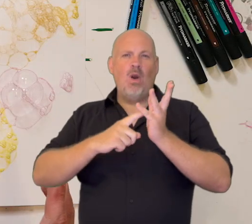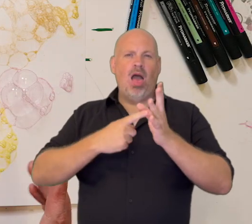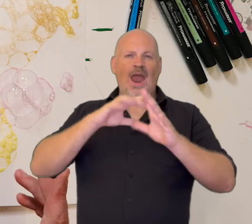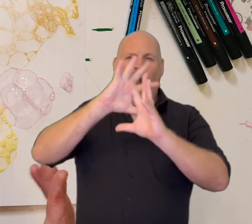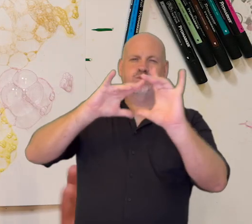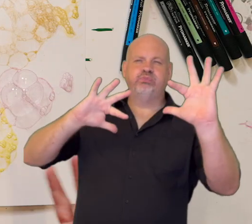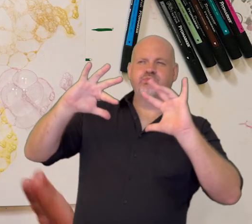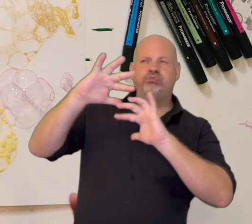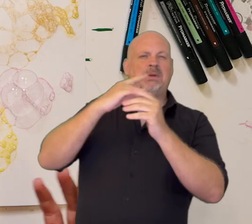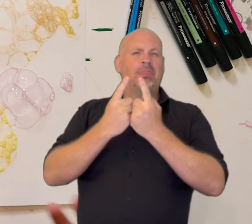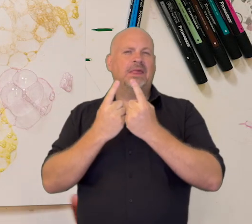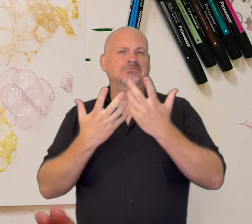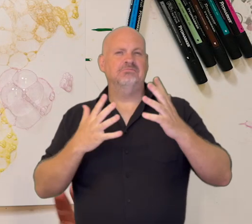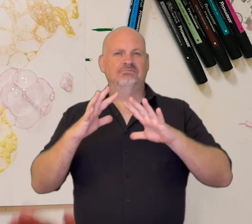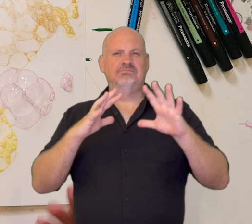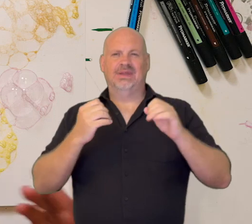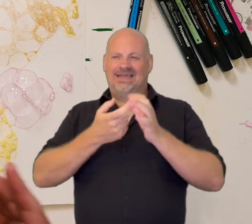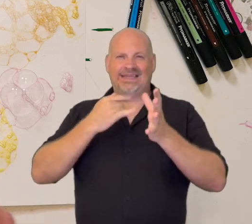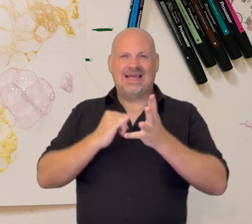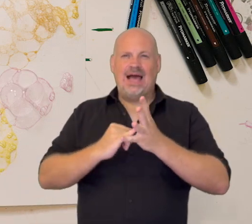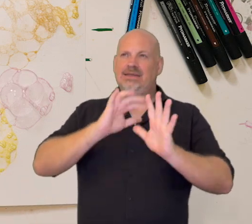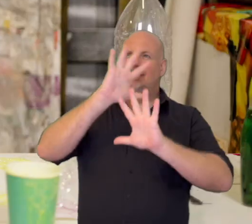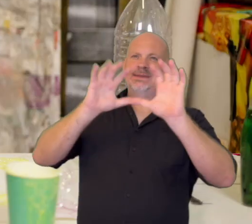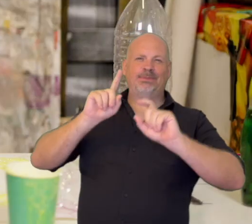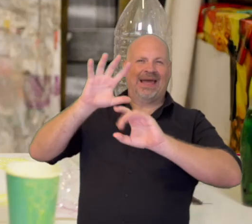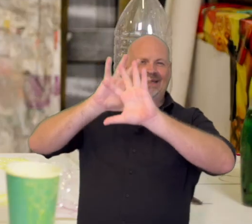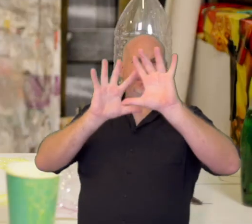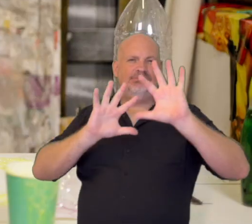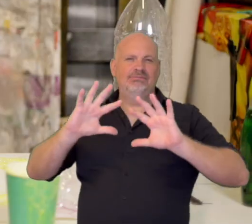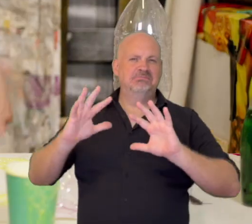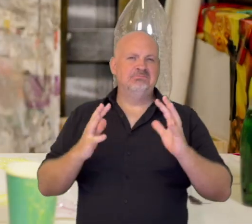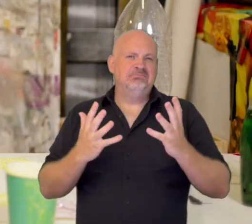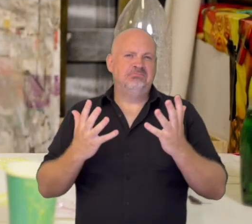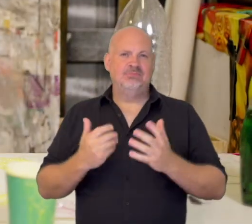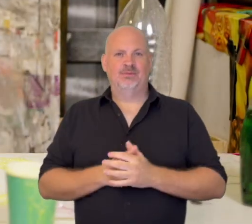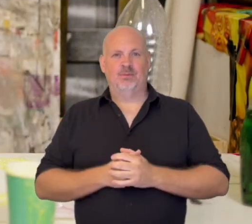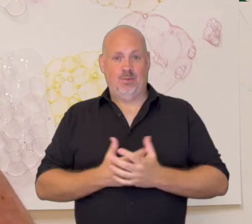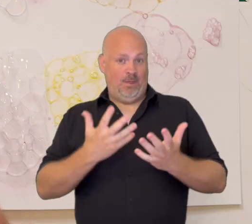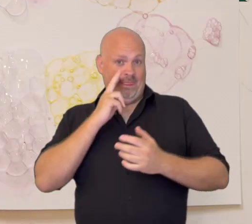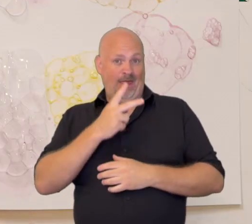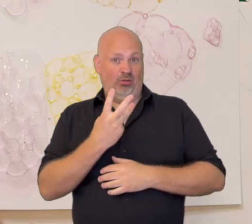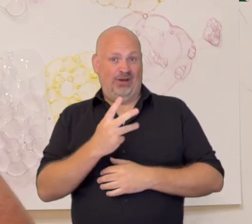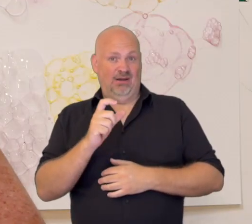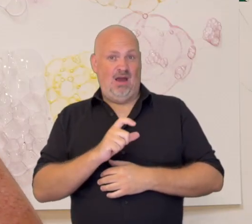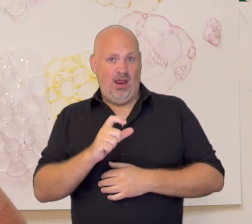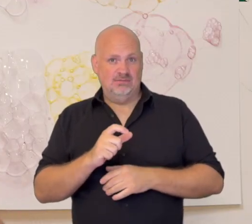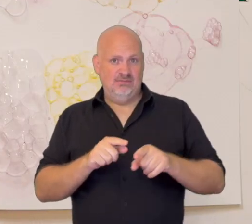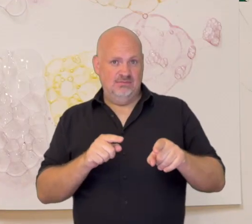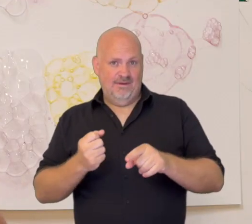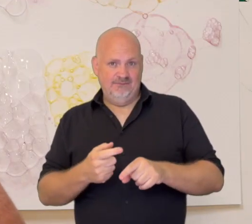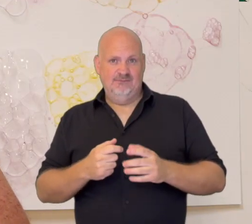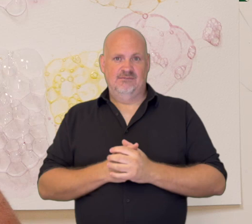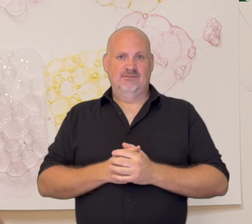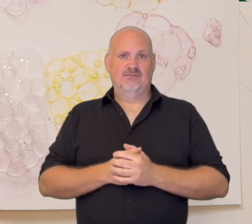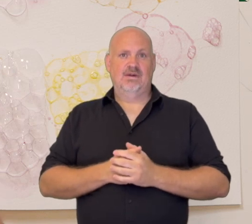or something like that, some kind of gaseous cosmic clouds. Right, so we've done 3 colours and we're looking all right. When I put this yellow on, it didn't look